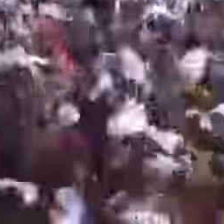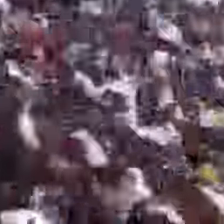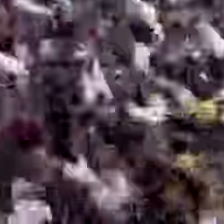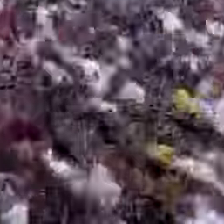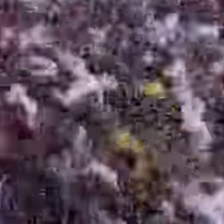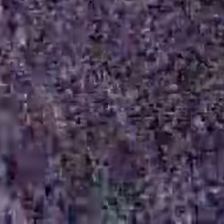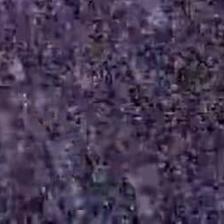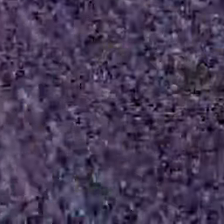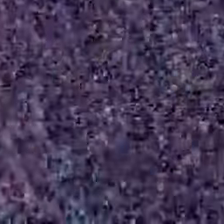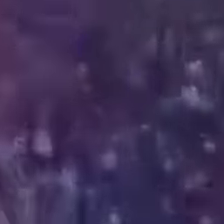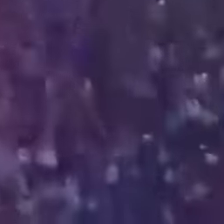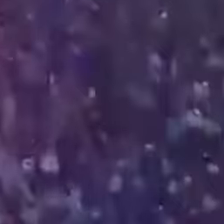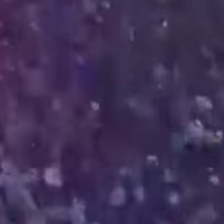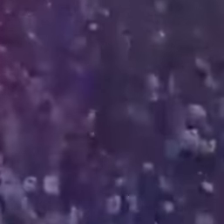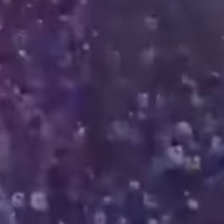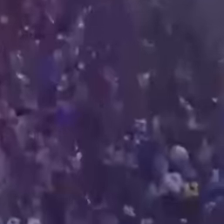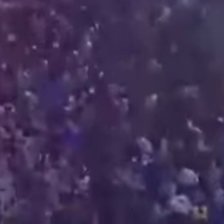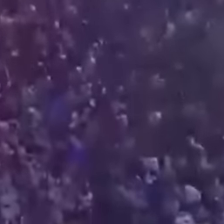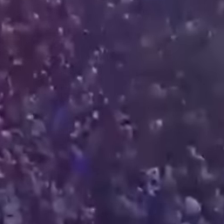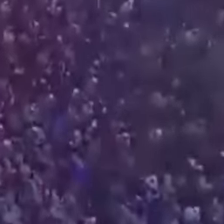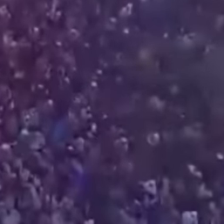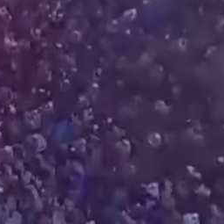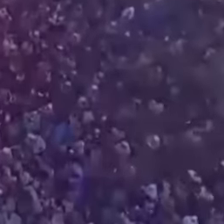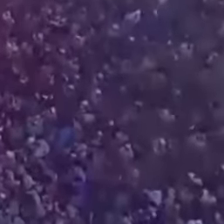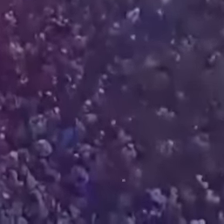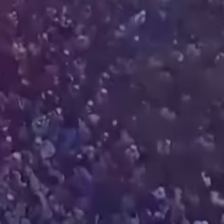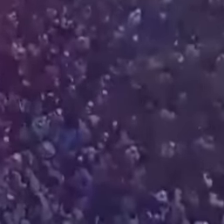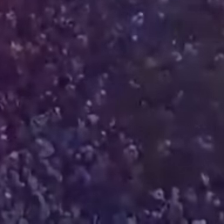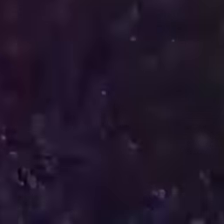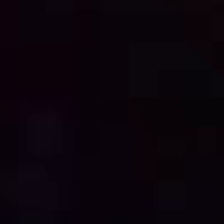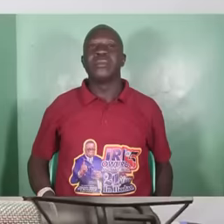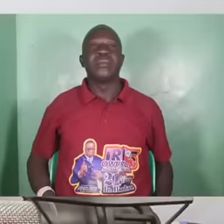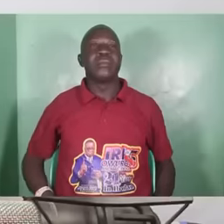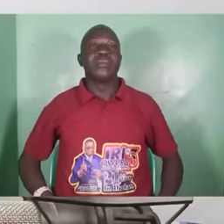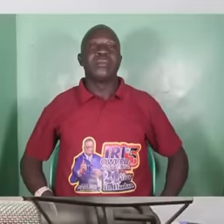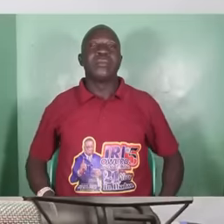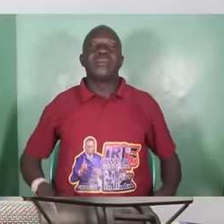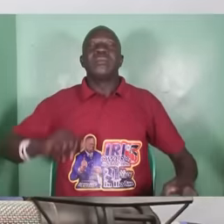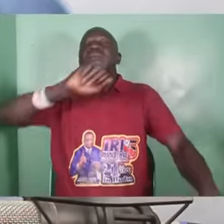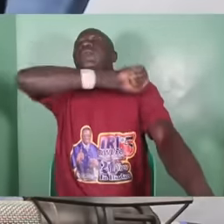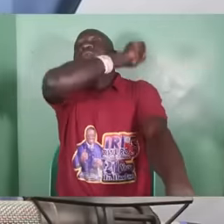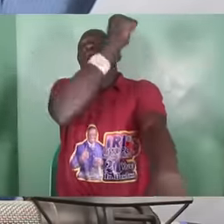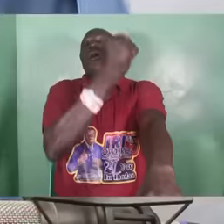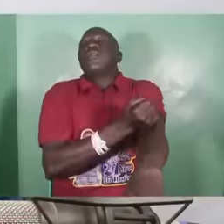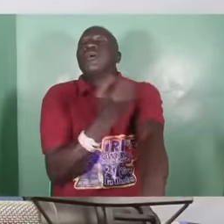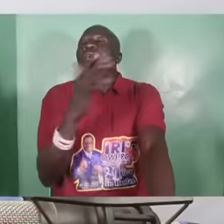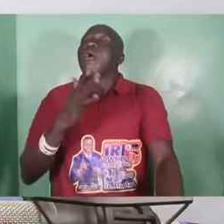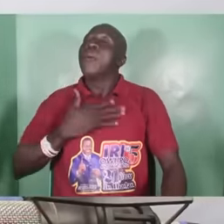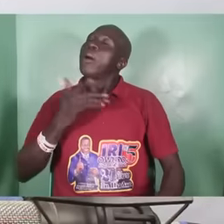bebe lo jesu reti Ah, I said that.